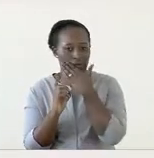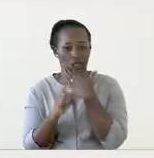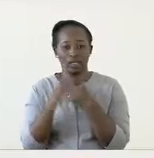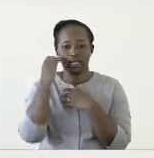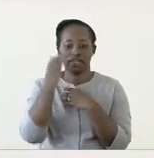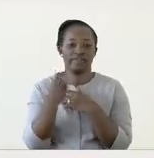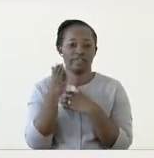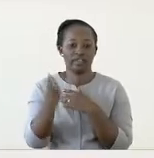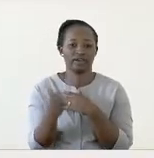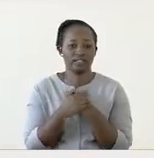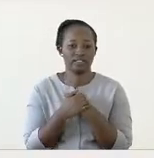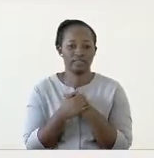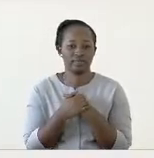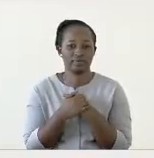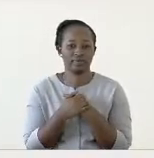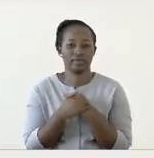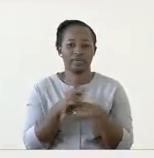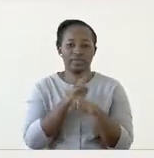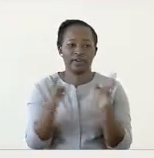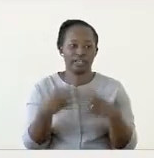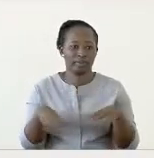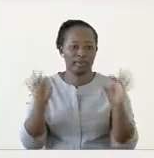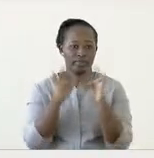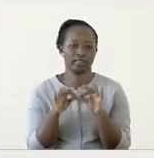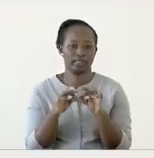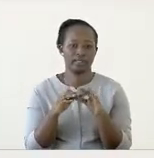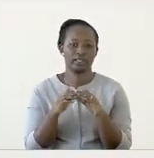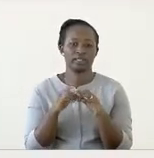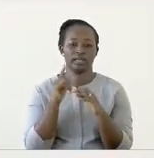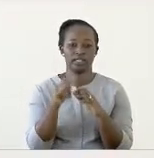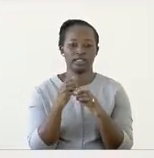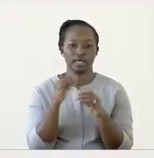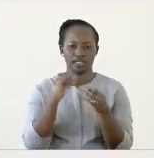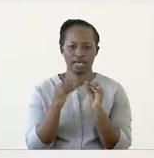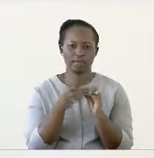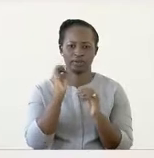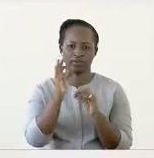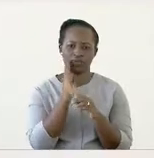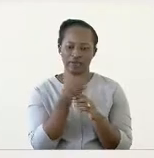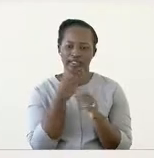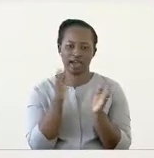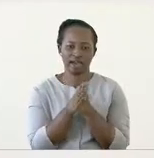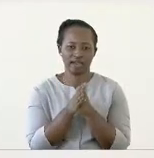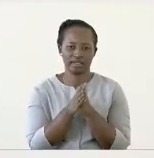If there is also, it is also very important that the amount of water